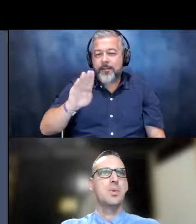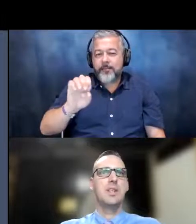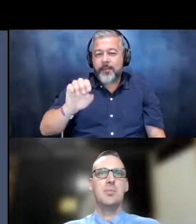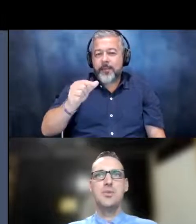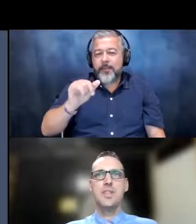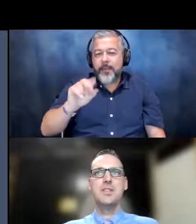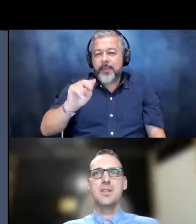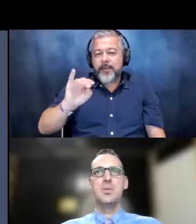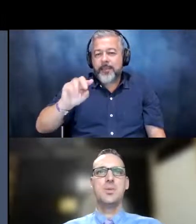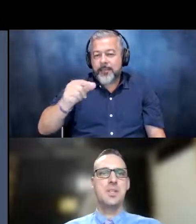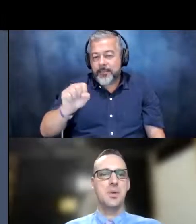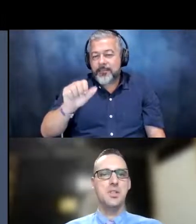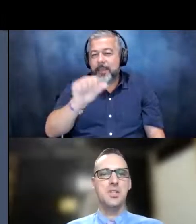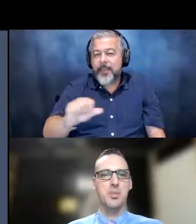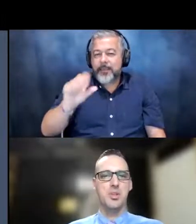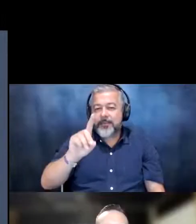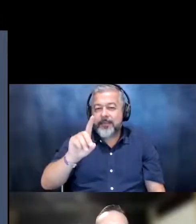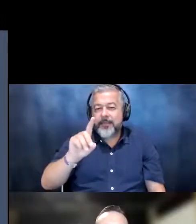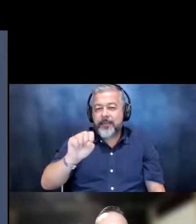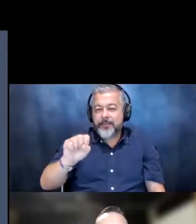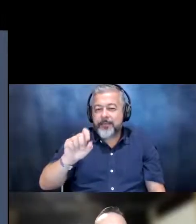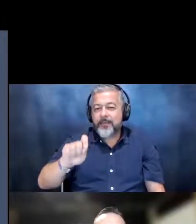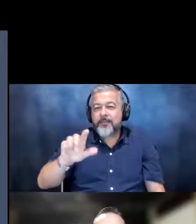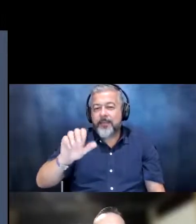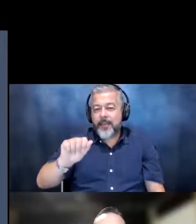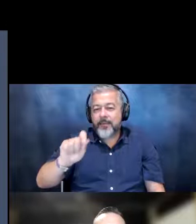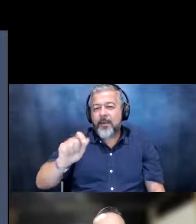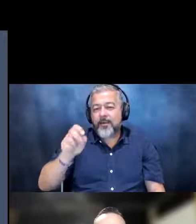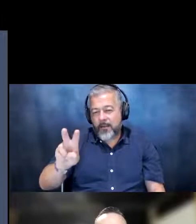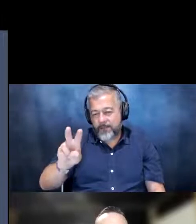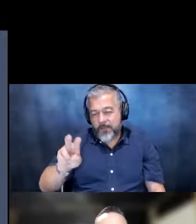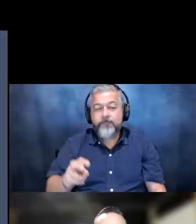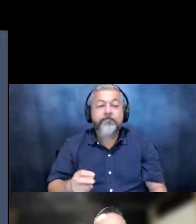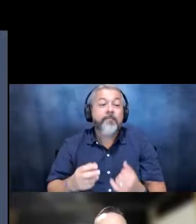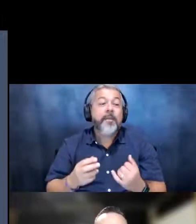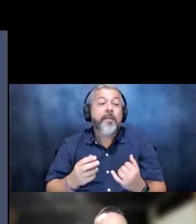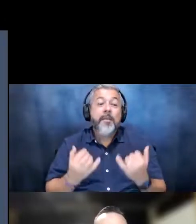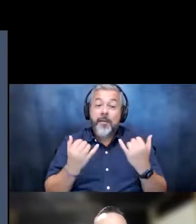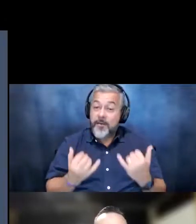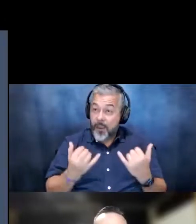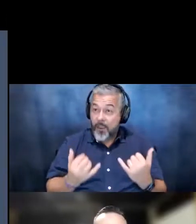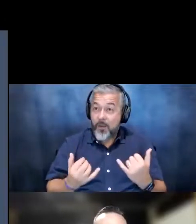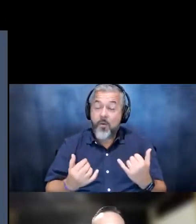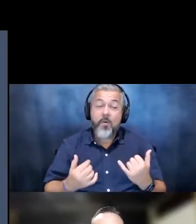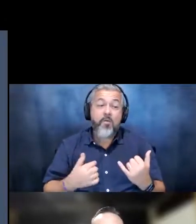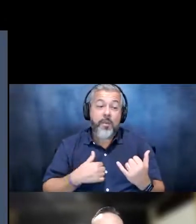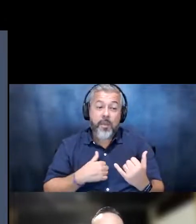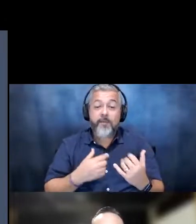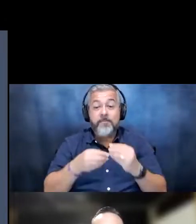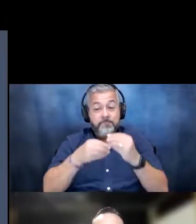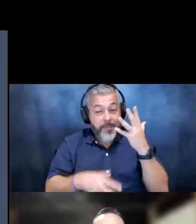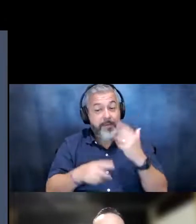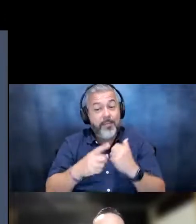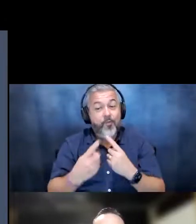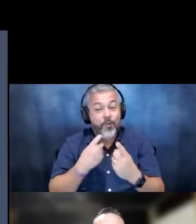So we can move into the questions portion. It looks like we have a healthy backlog of questions